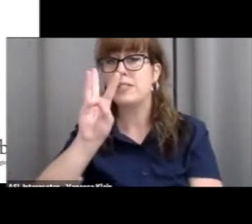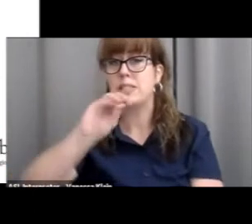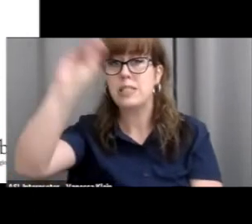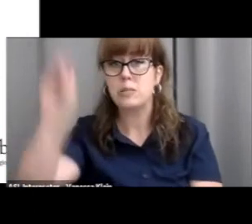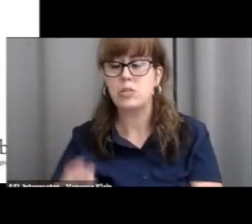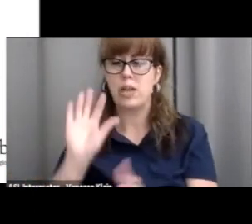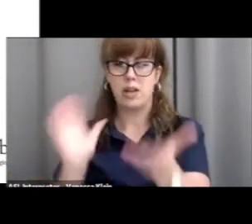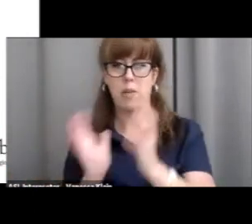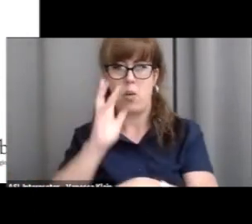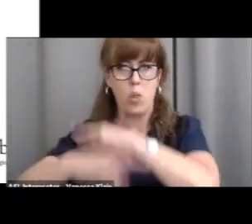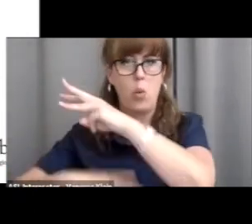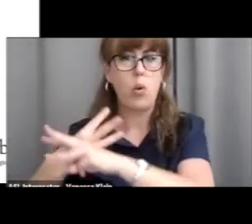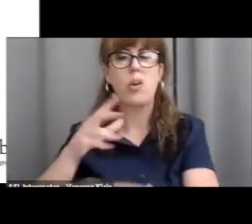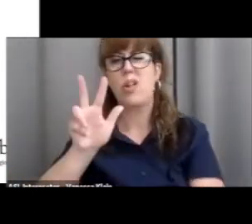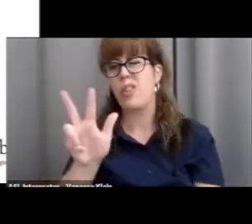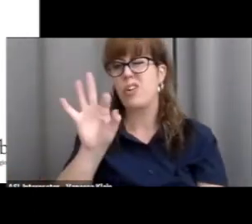time,